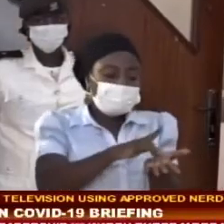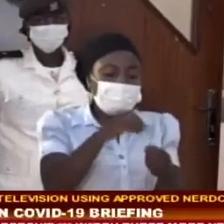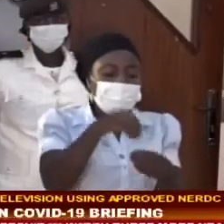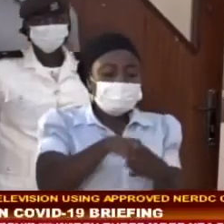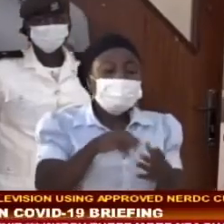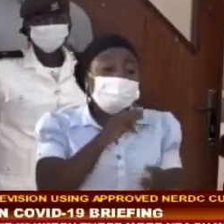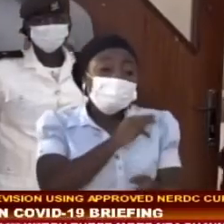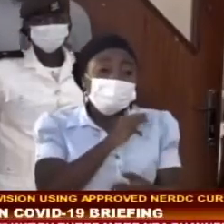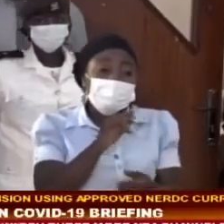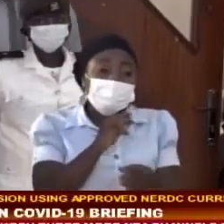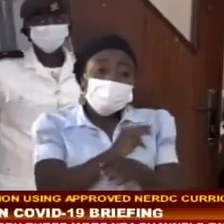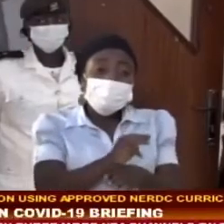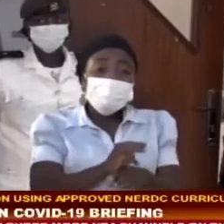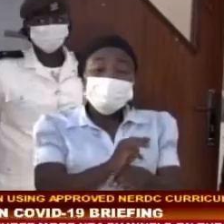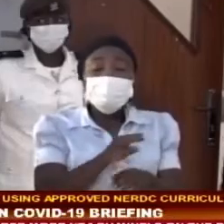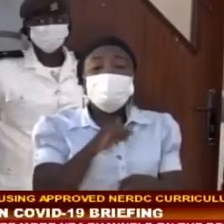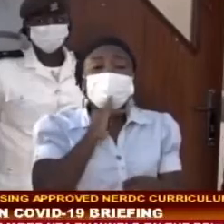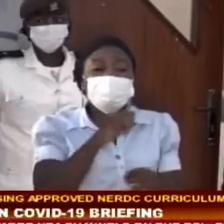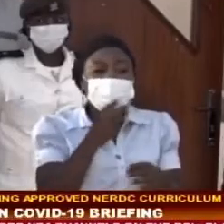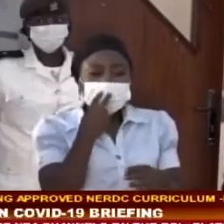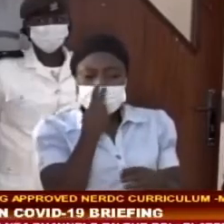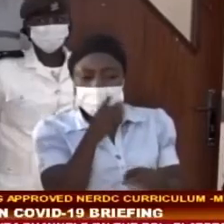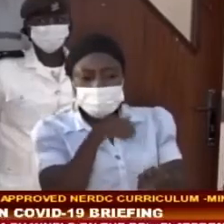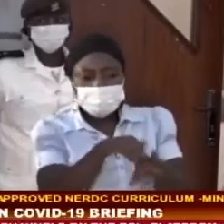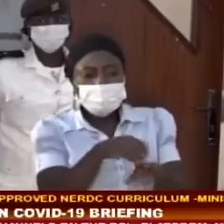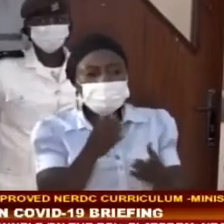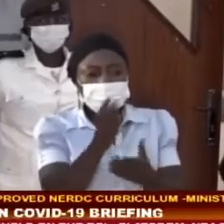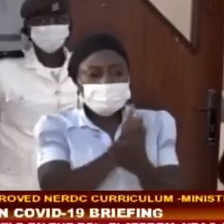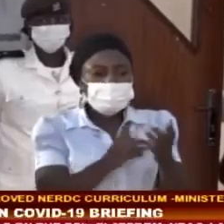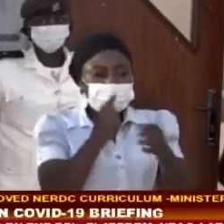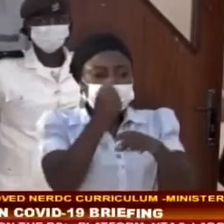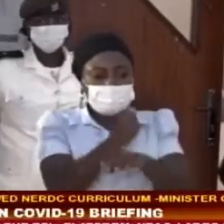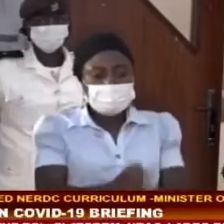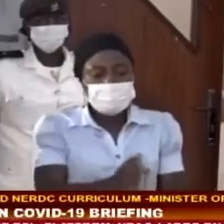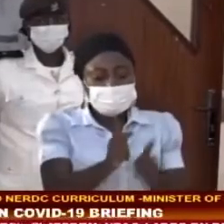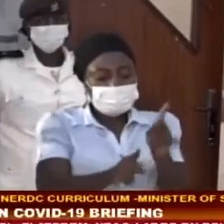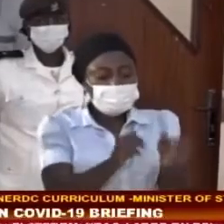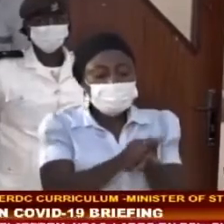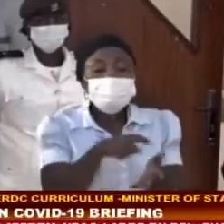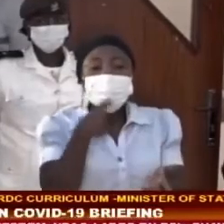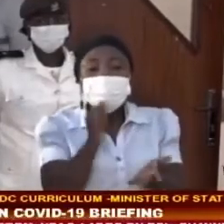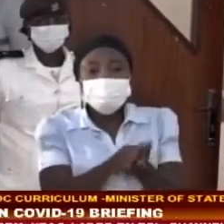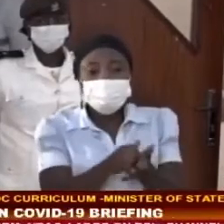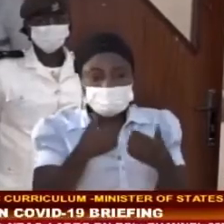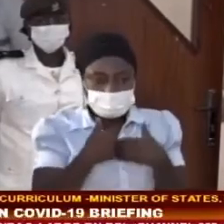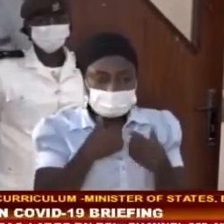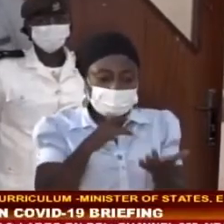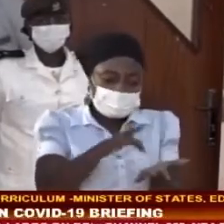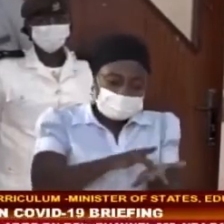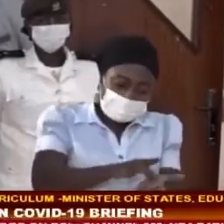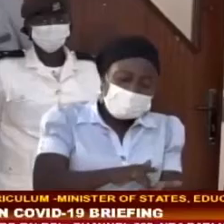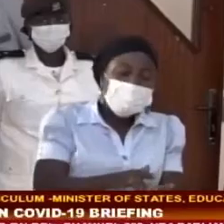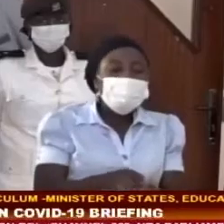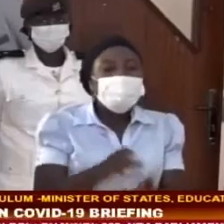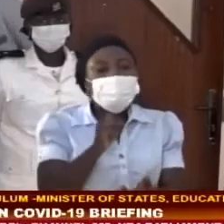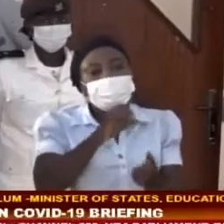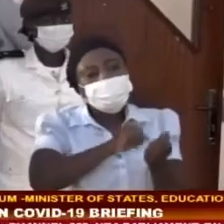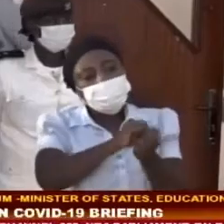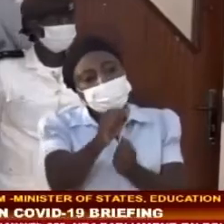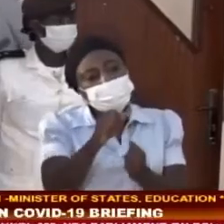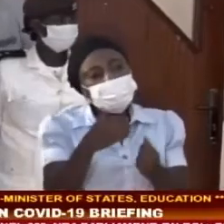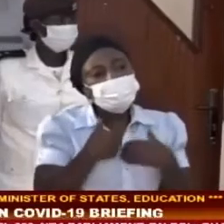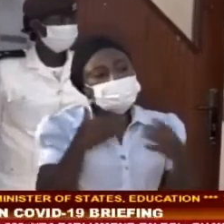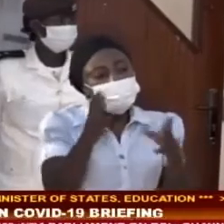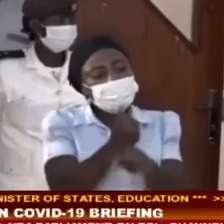of Health is looking into claims of traditional treatment for COVID-19. So far, are there any